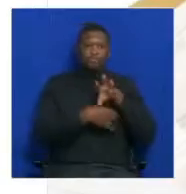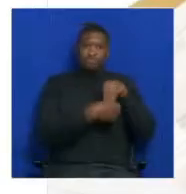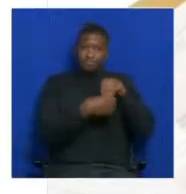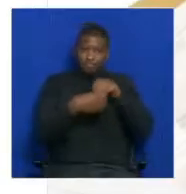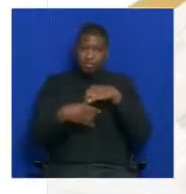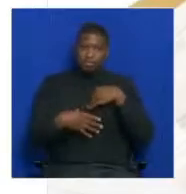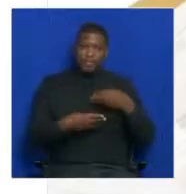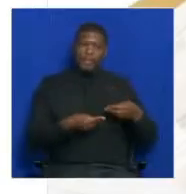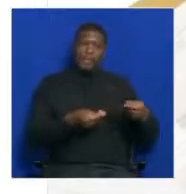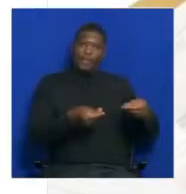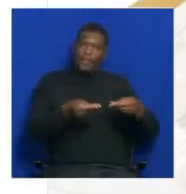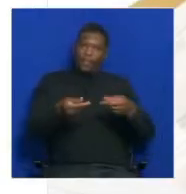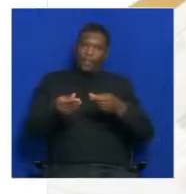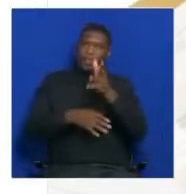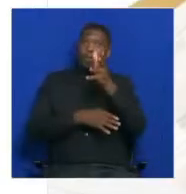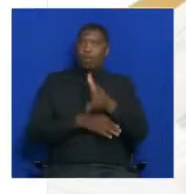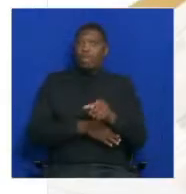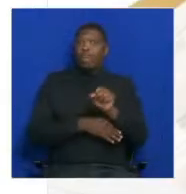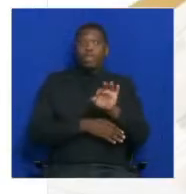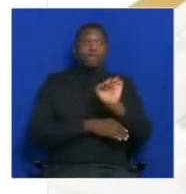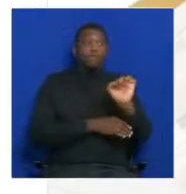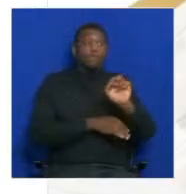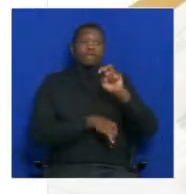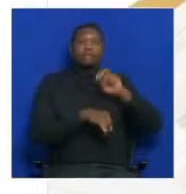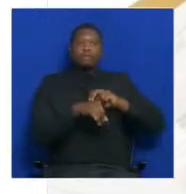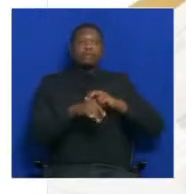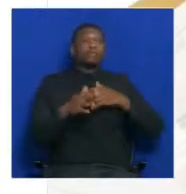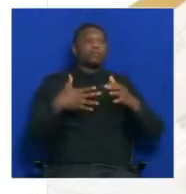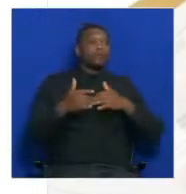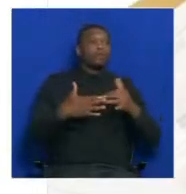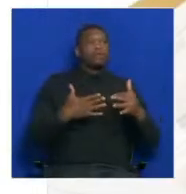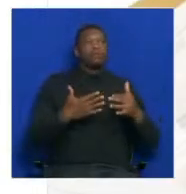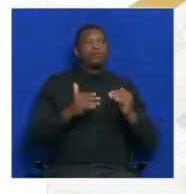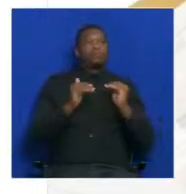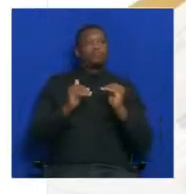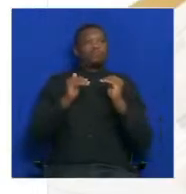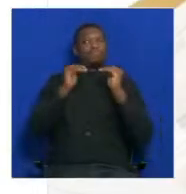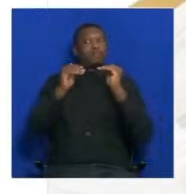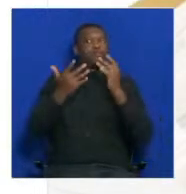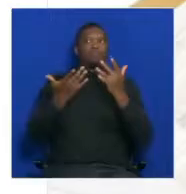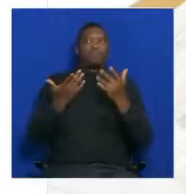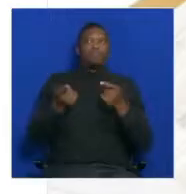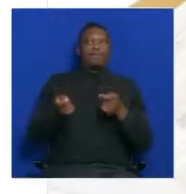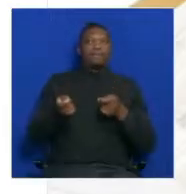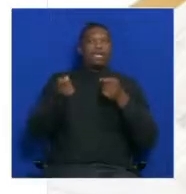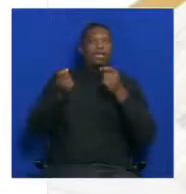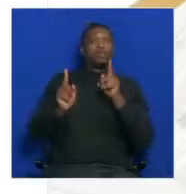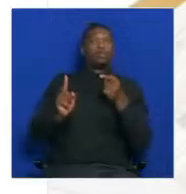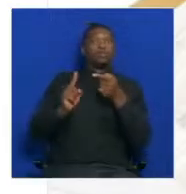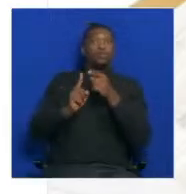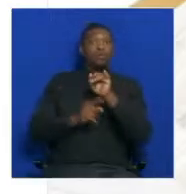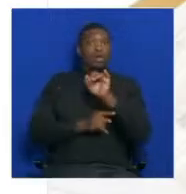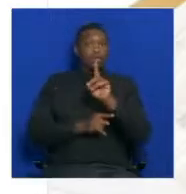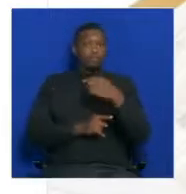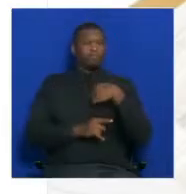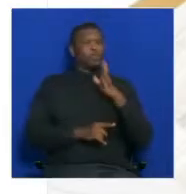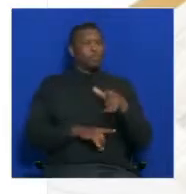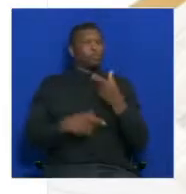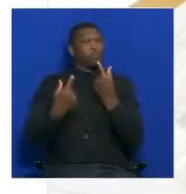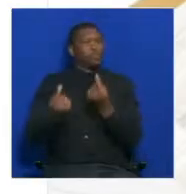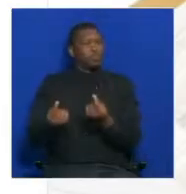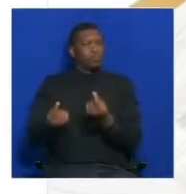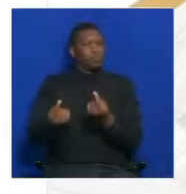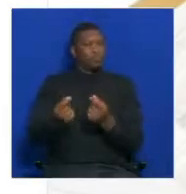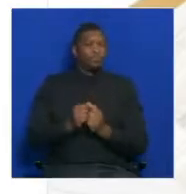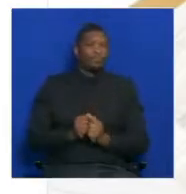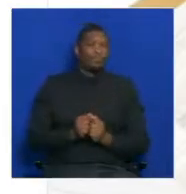if they needed escalation to the ID, then I would escalate those to the ID. And what